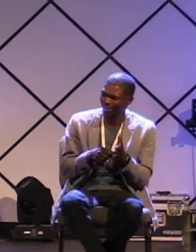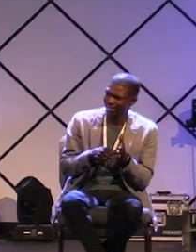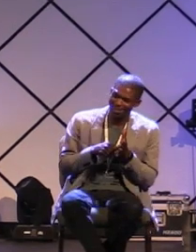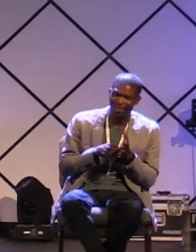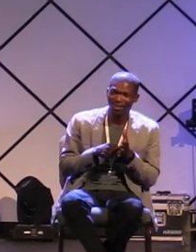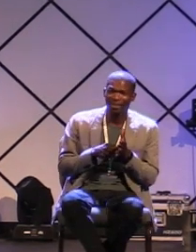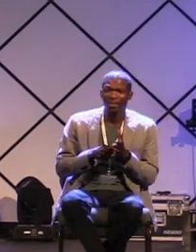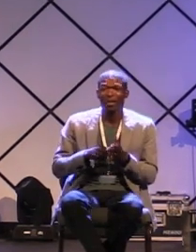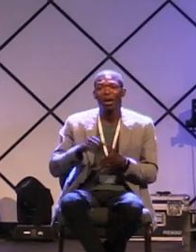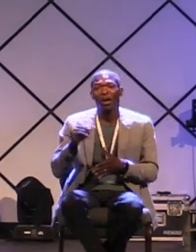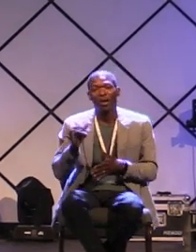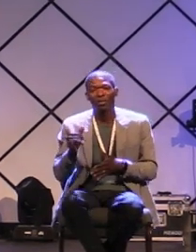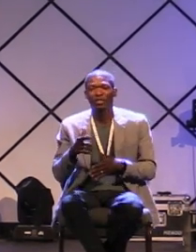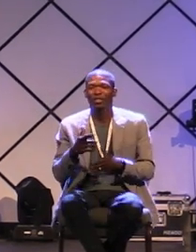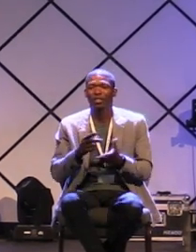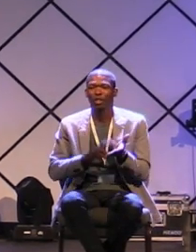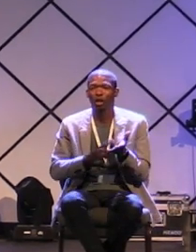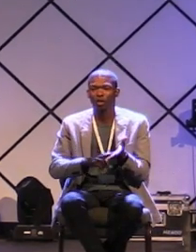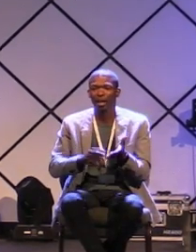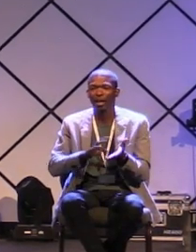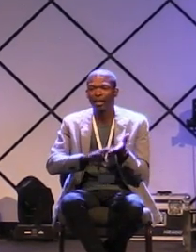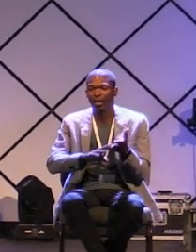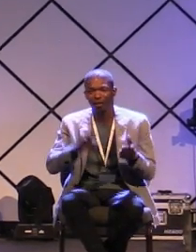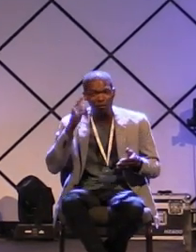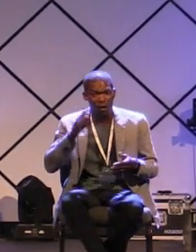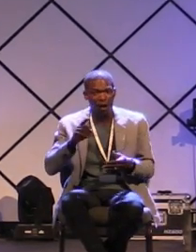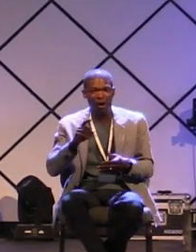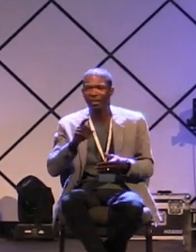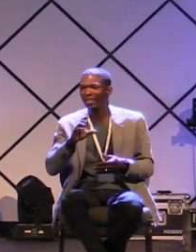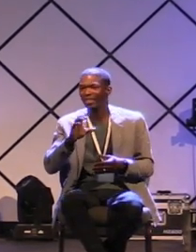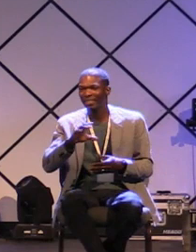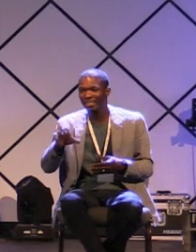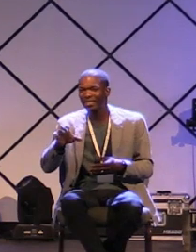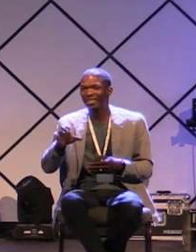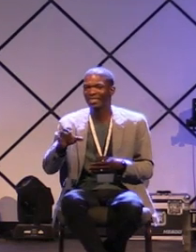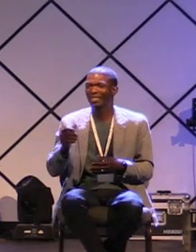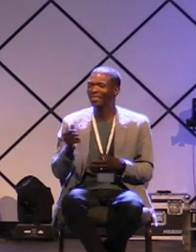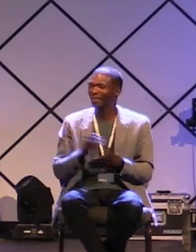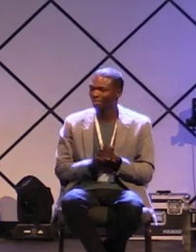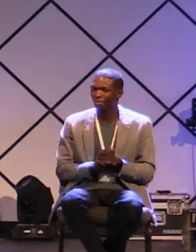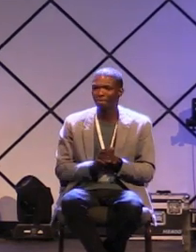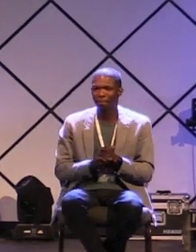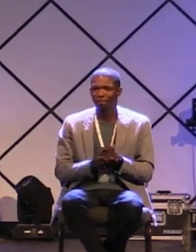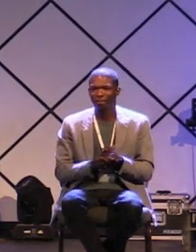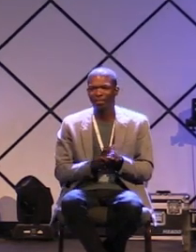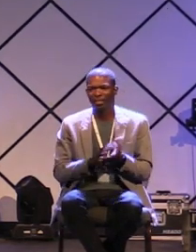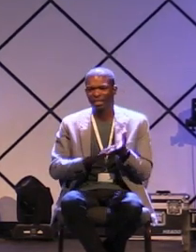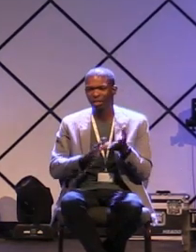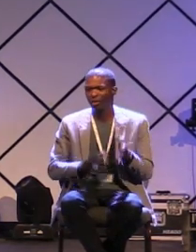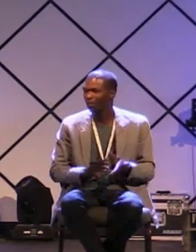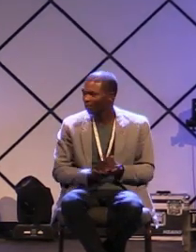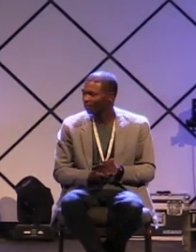Carly is also the contract trainer for the Gold Rush chapter of Canine Companions.